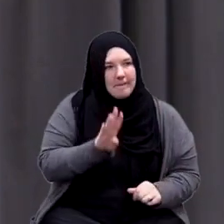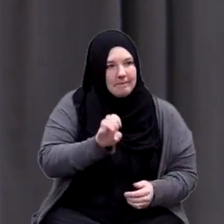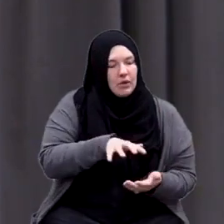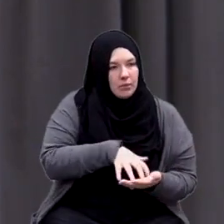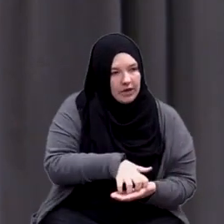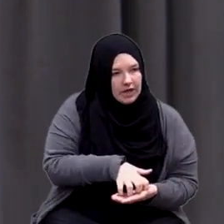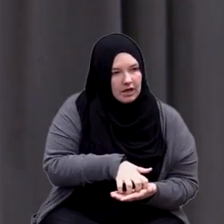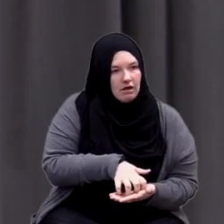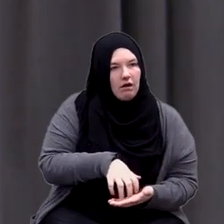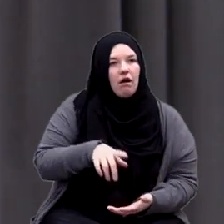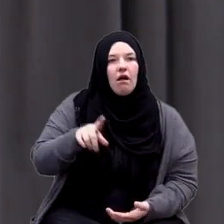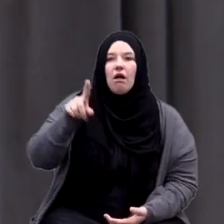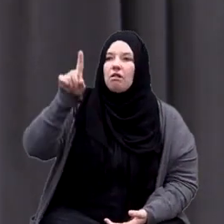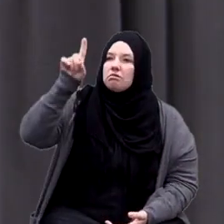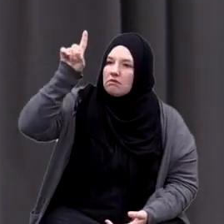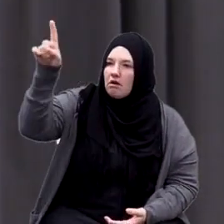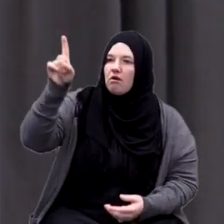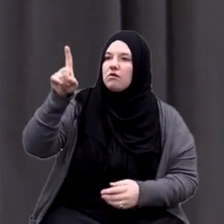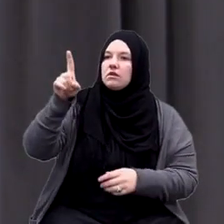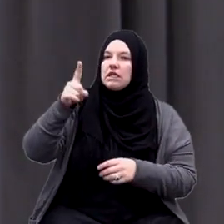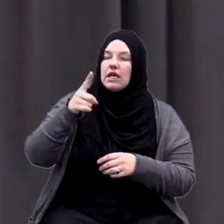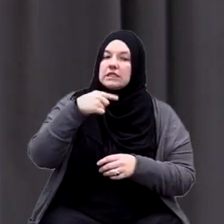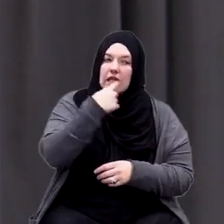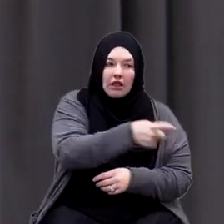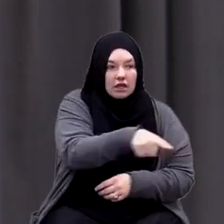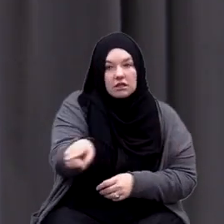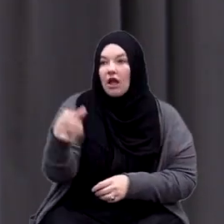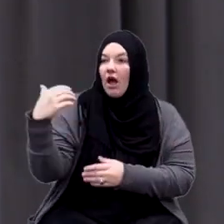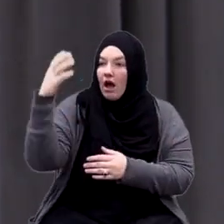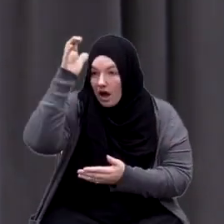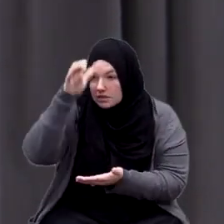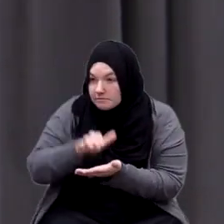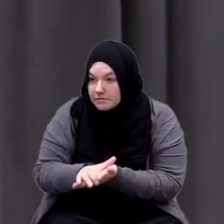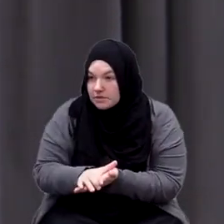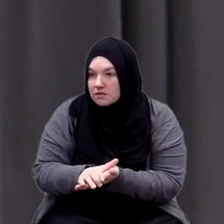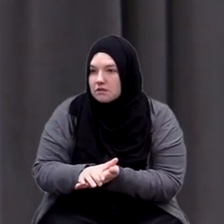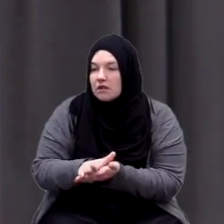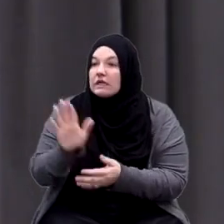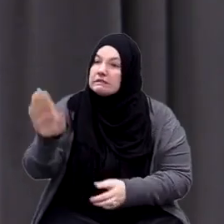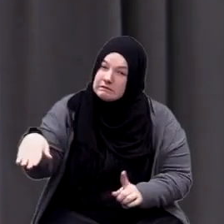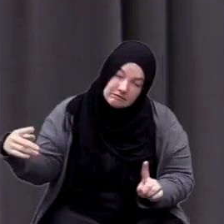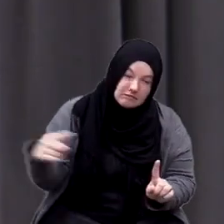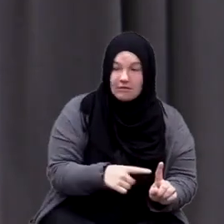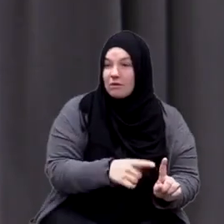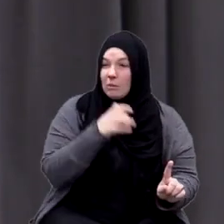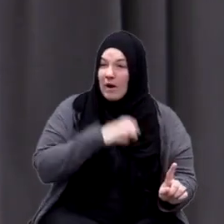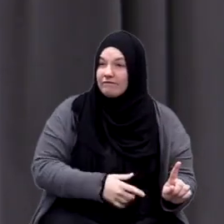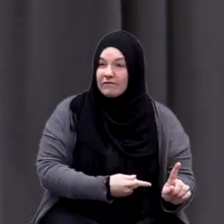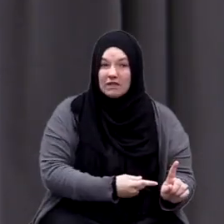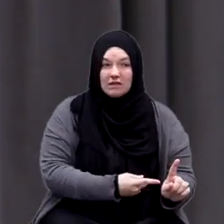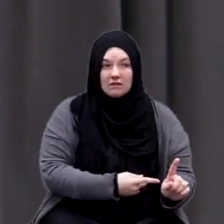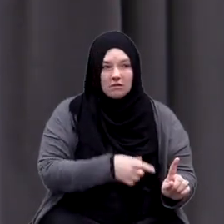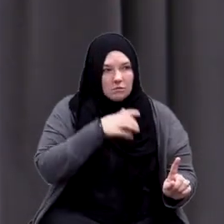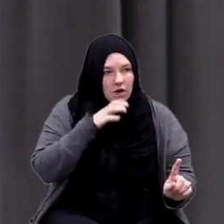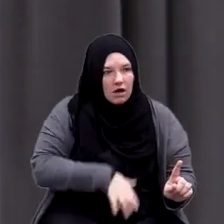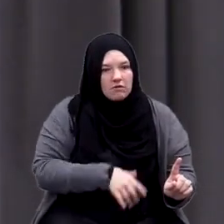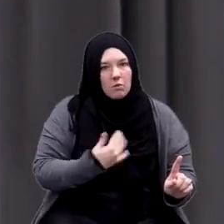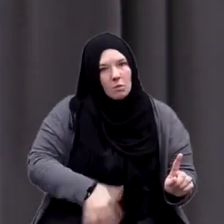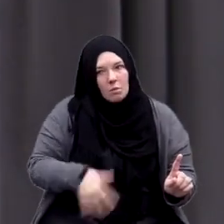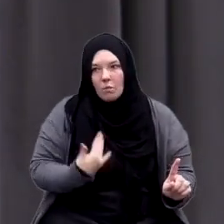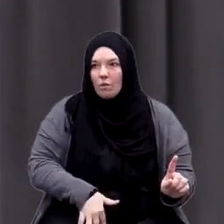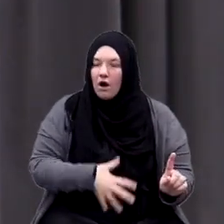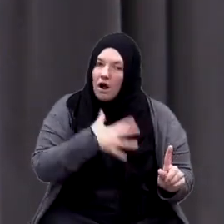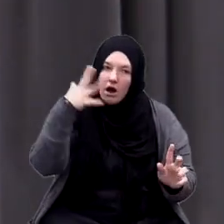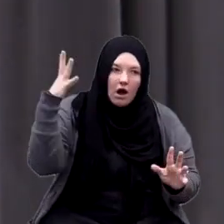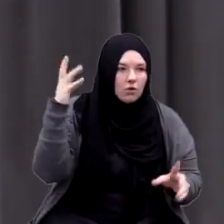Allah is calling for us husbands to pay attention to our wives so that they are able to put time